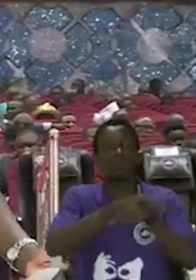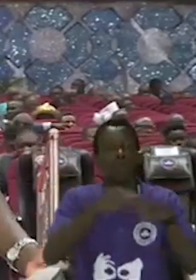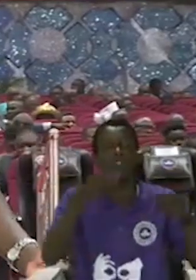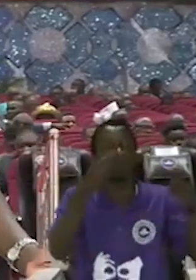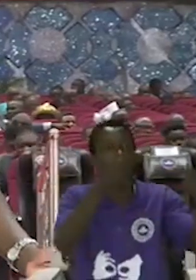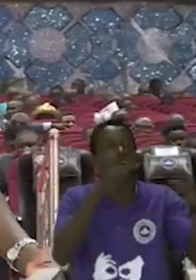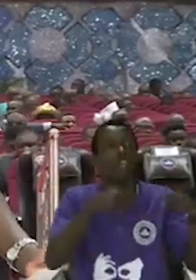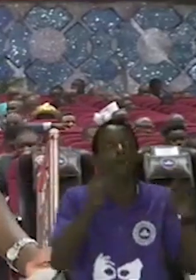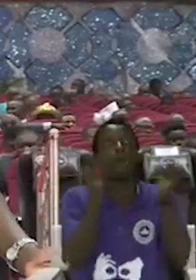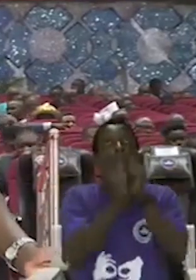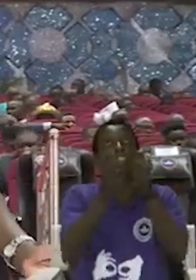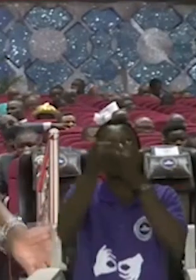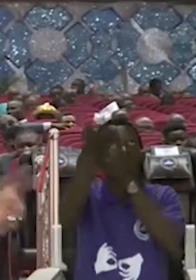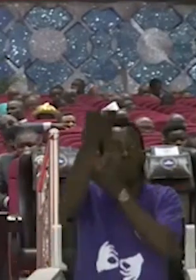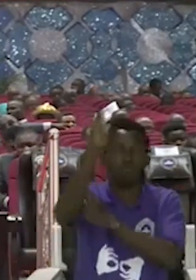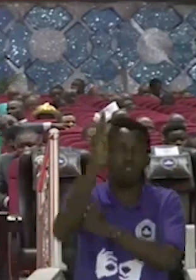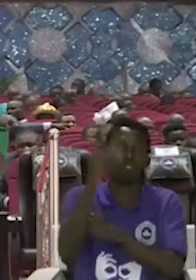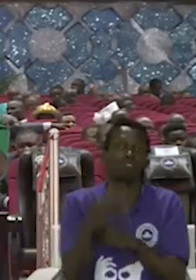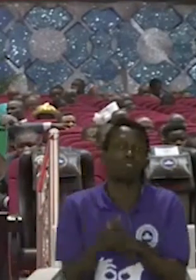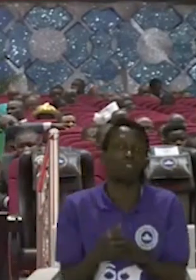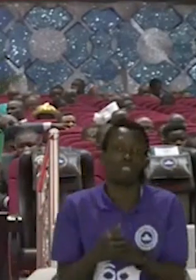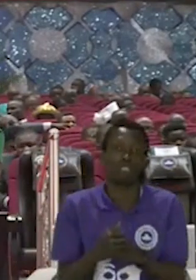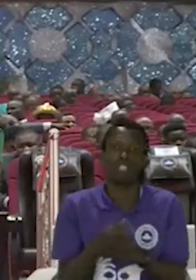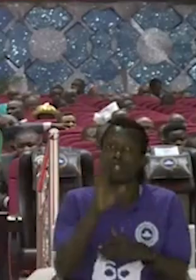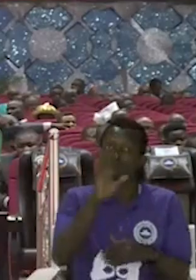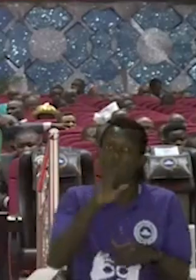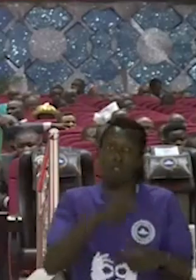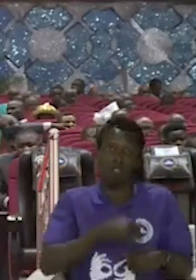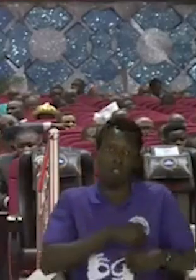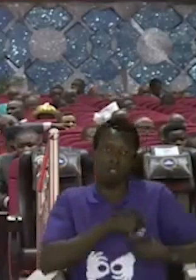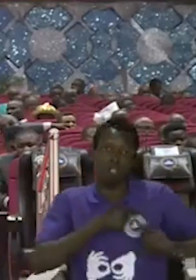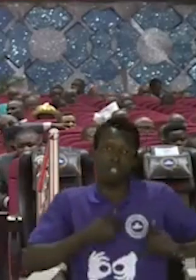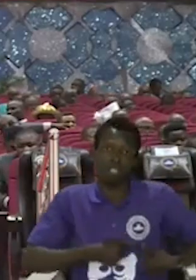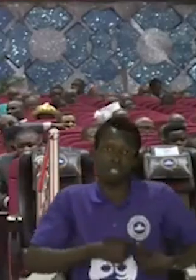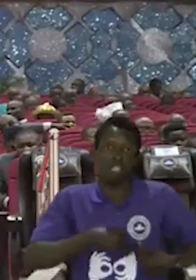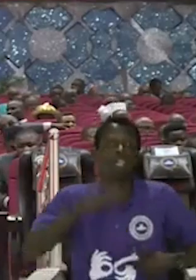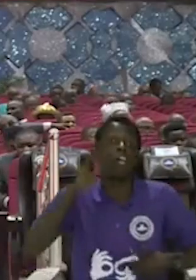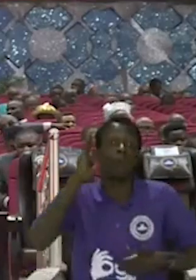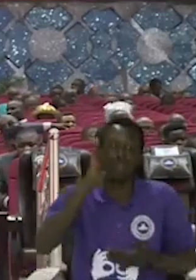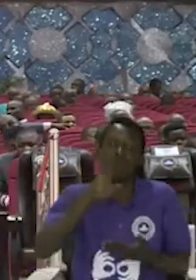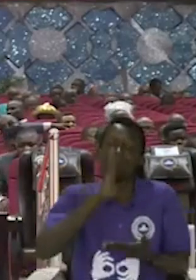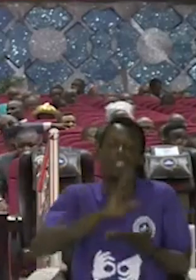God. Your conscience will be clear.